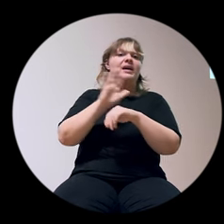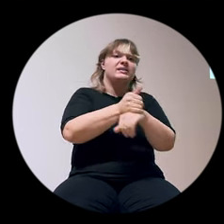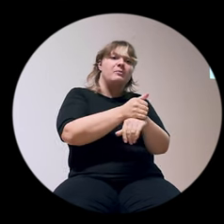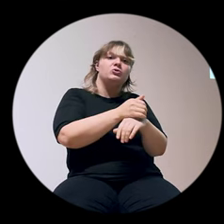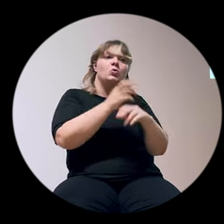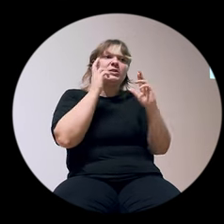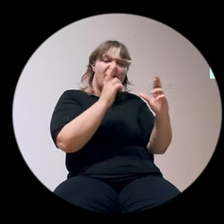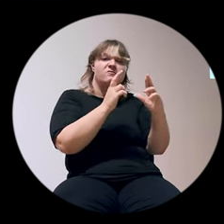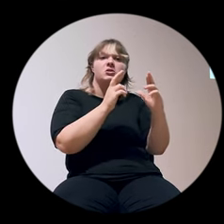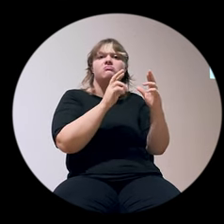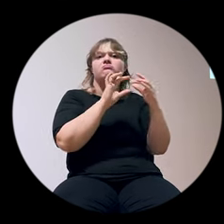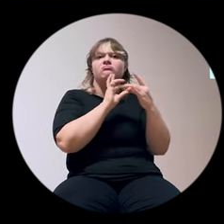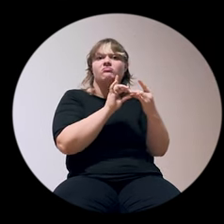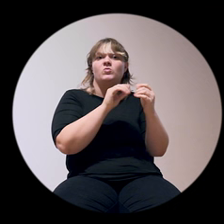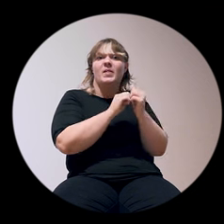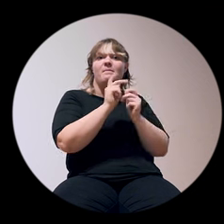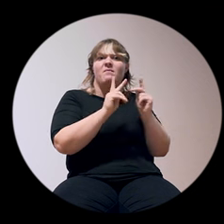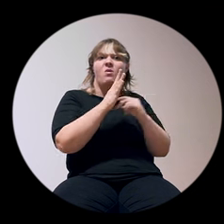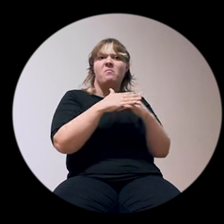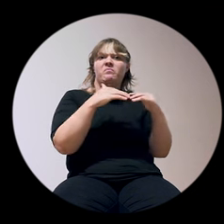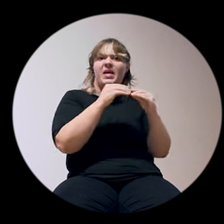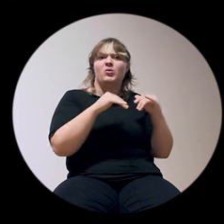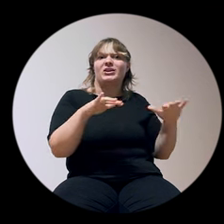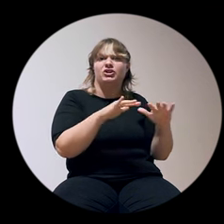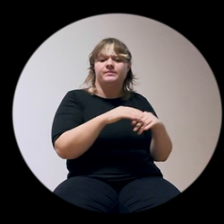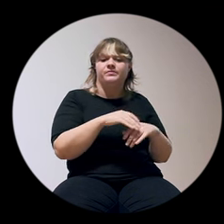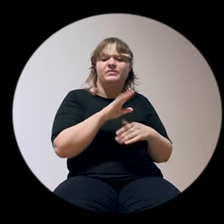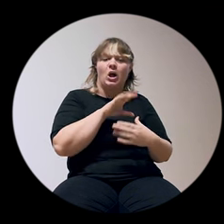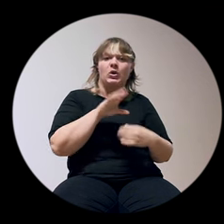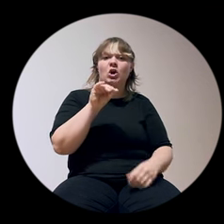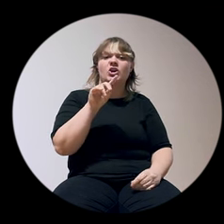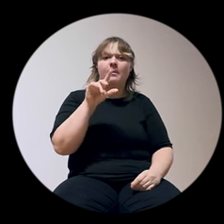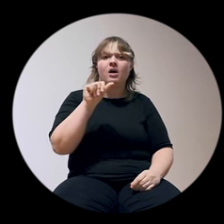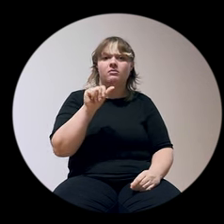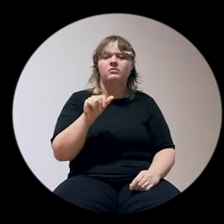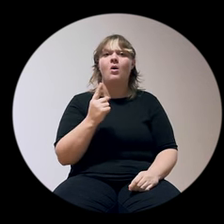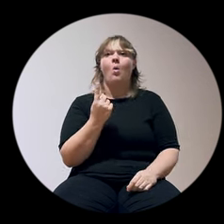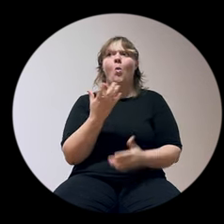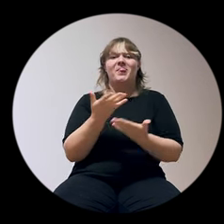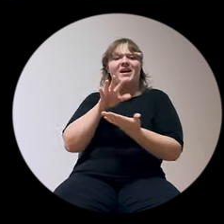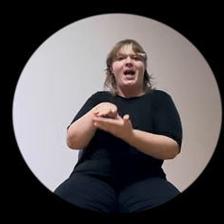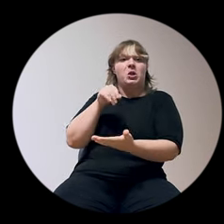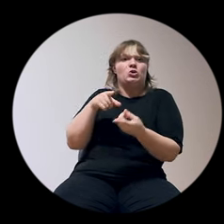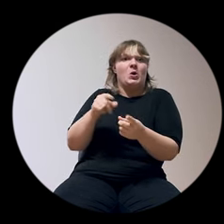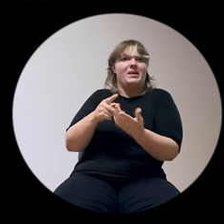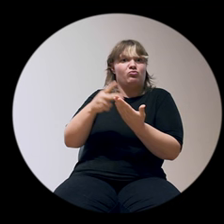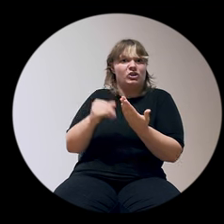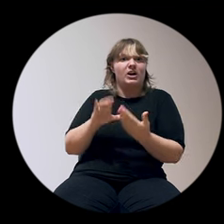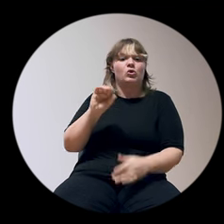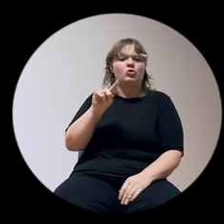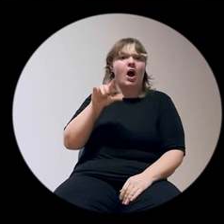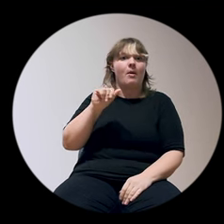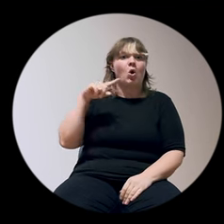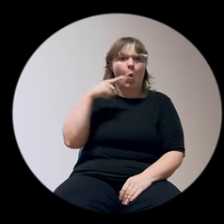region, including the Catawba. So one thing that I learned while doing this project was that the Catawba